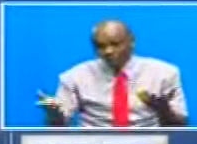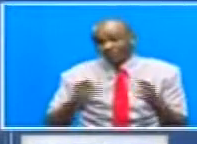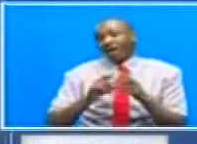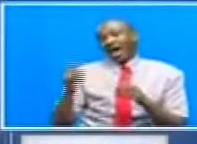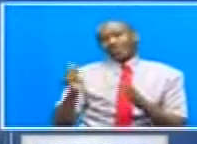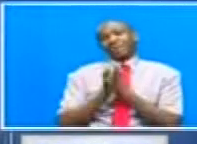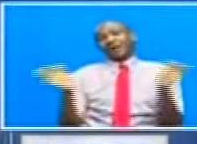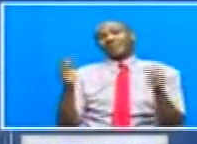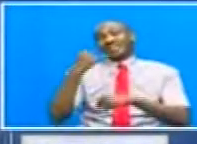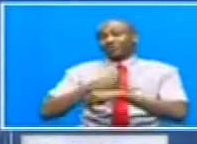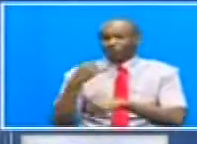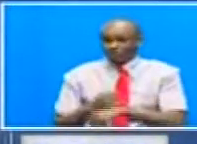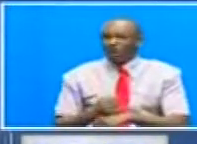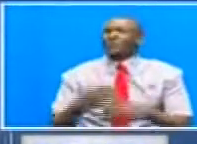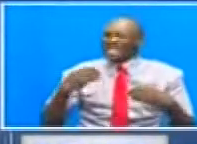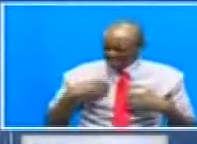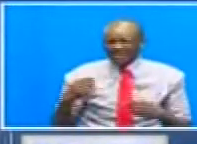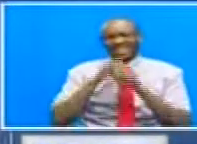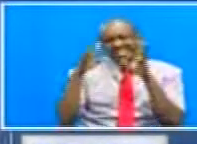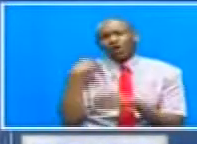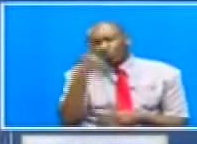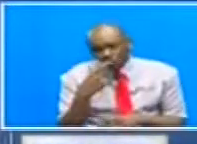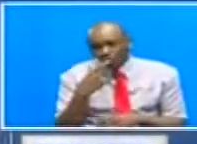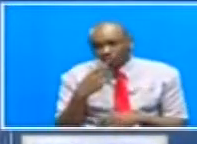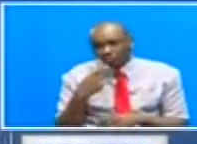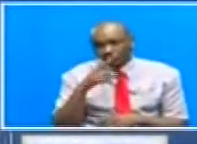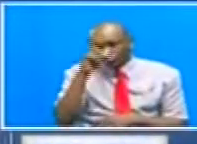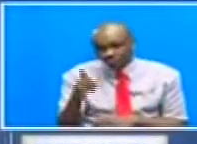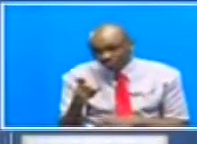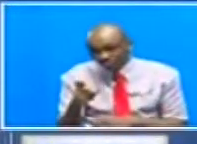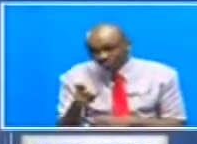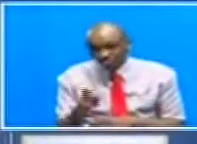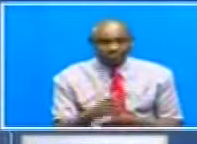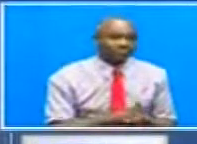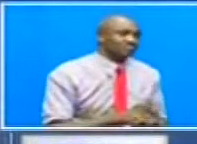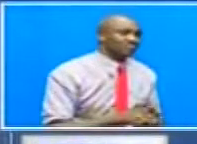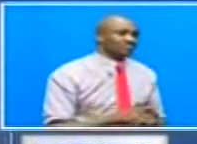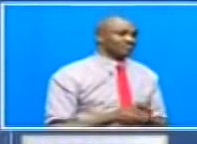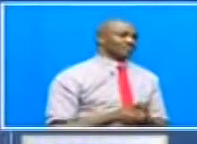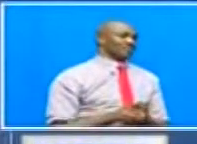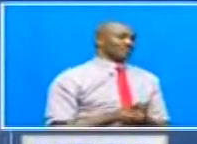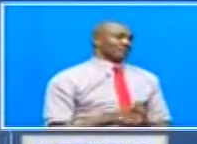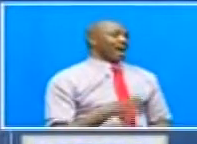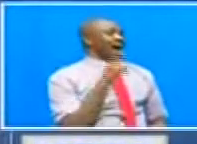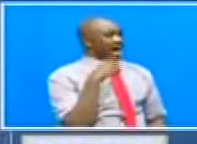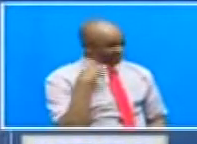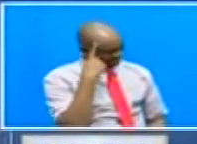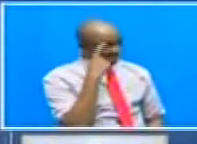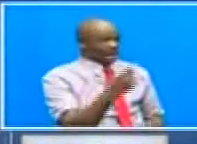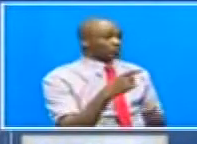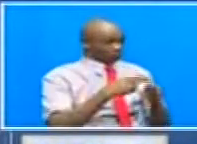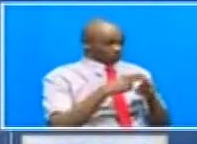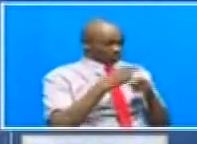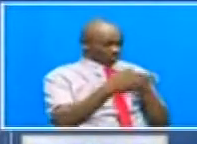public institutions. Do we have a definite answer now? I think we are approaching the resolution of that dispute. As you